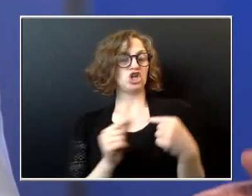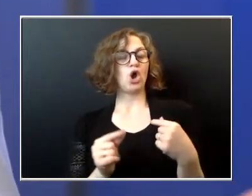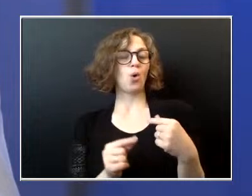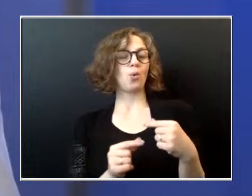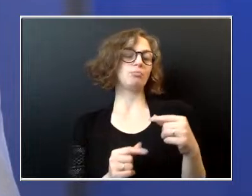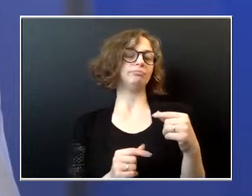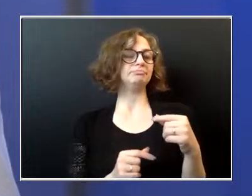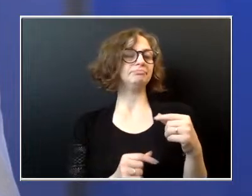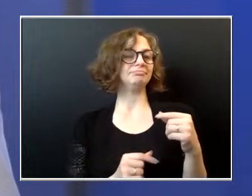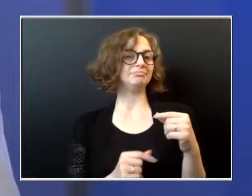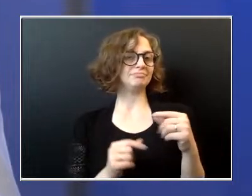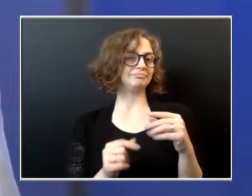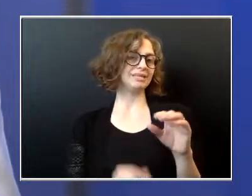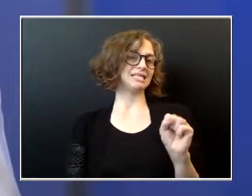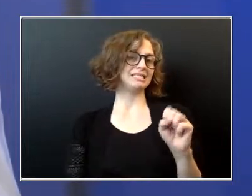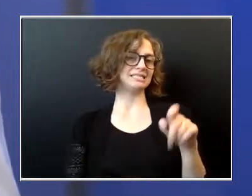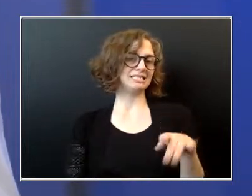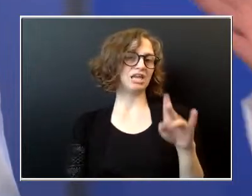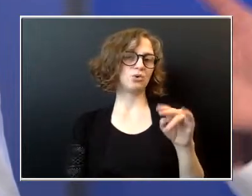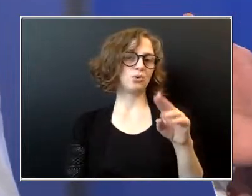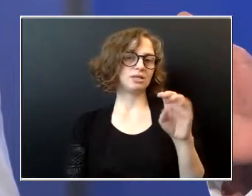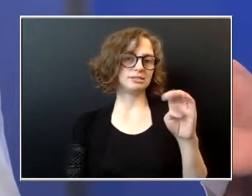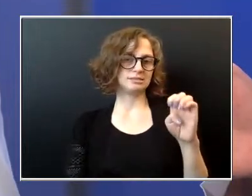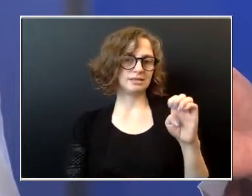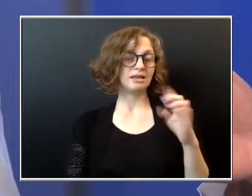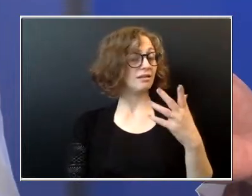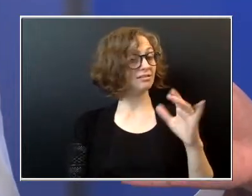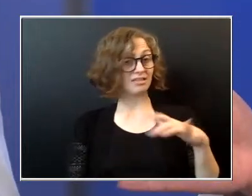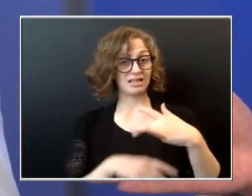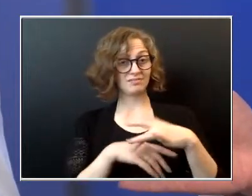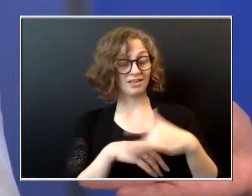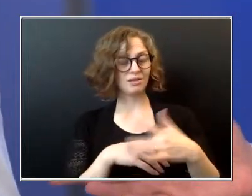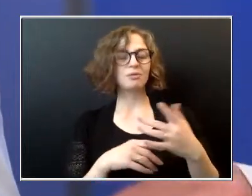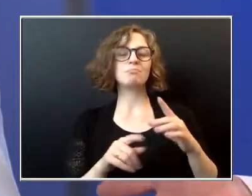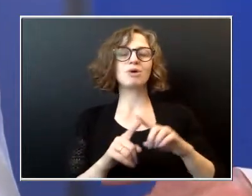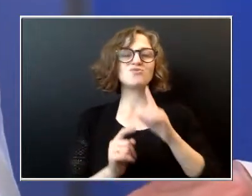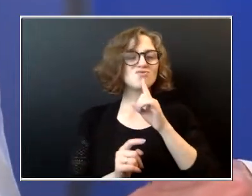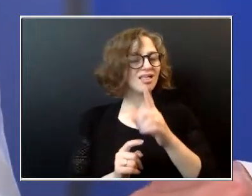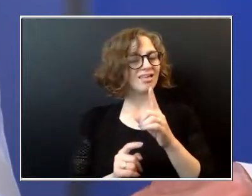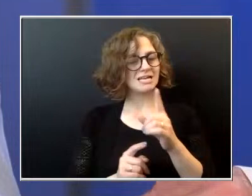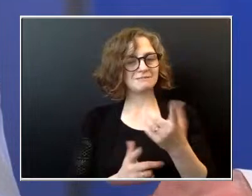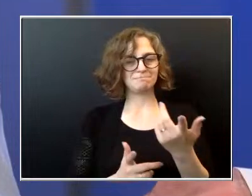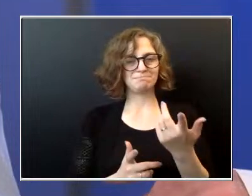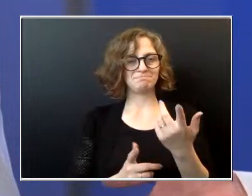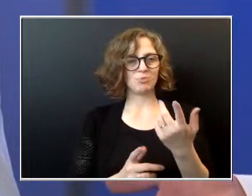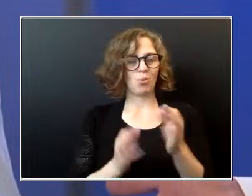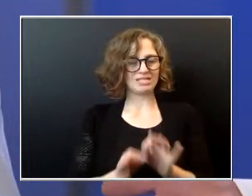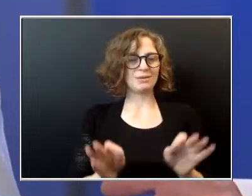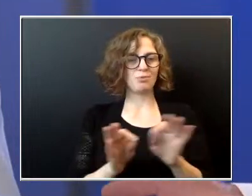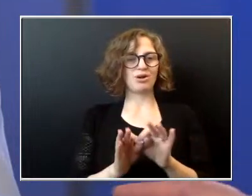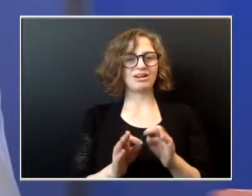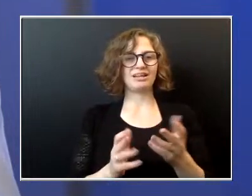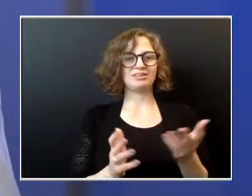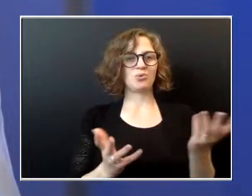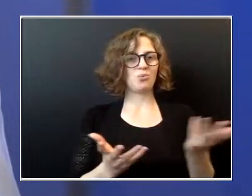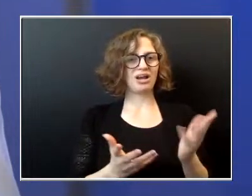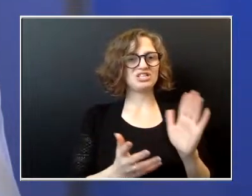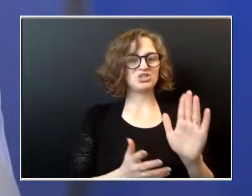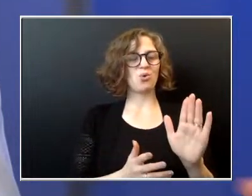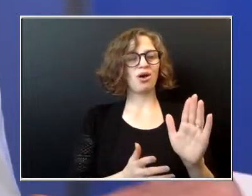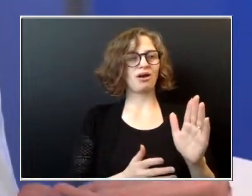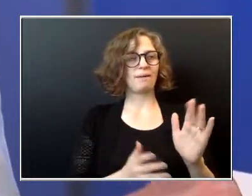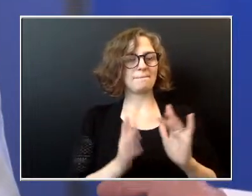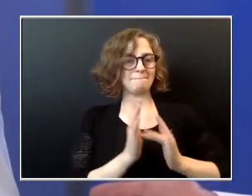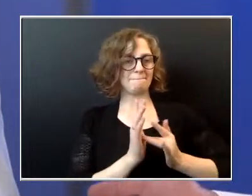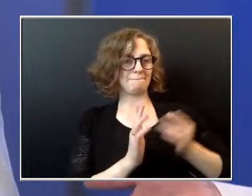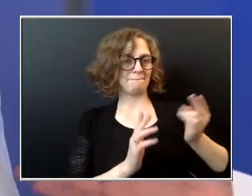is, what is your medical history? Does it correlate with what the findings are? It's like getting a whole body MRI. How do I interpret it if I don't know the